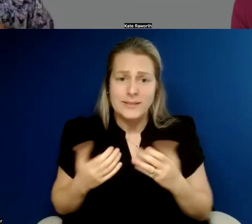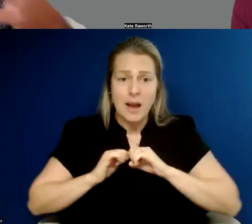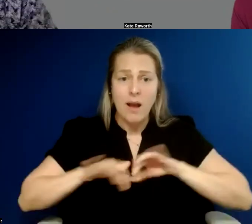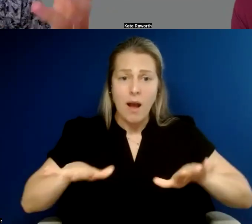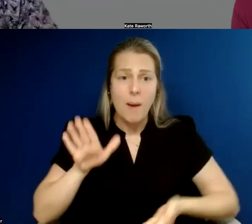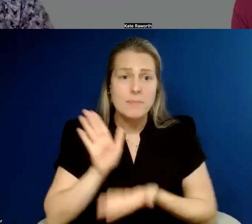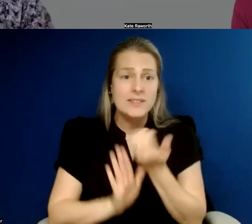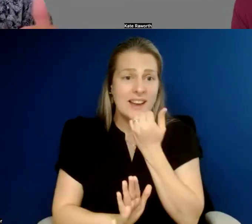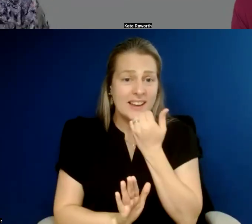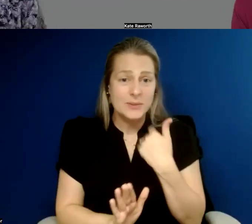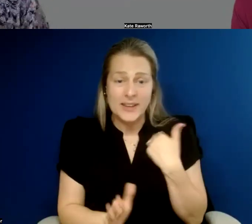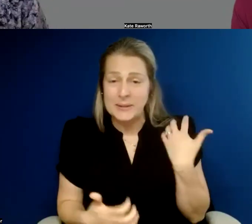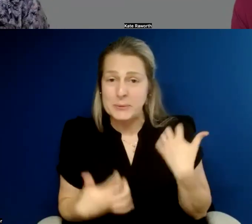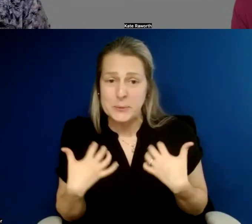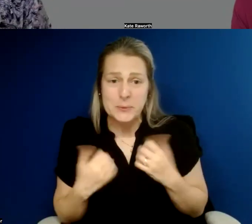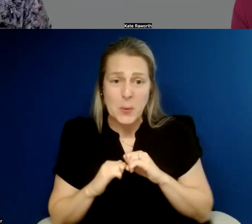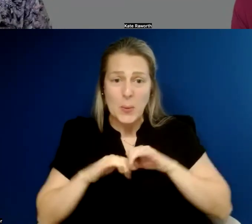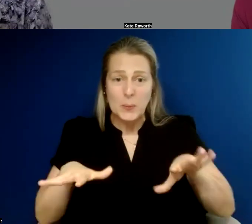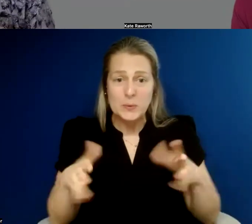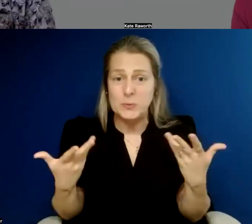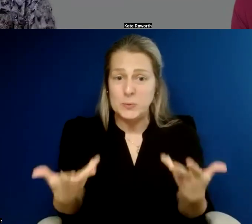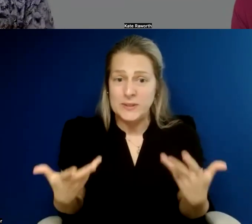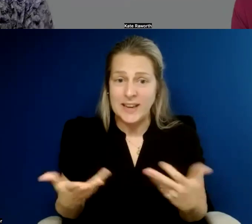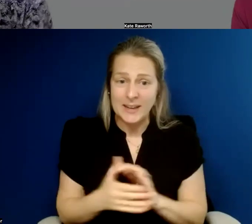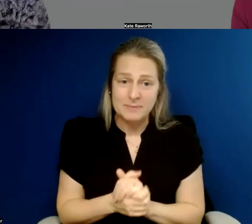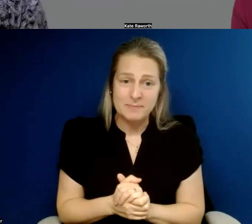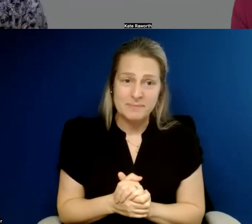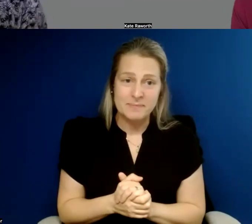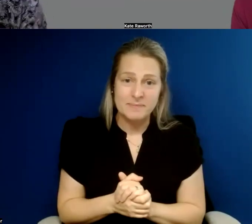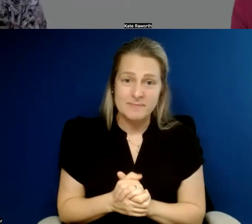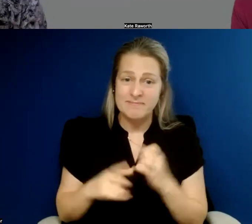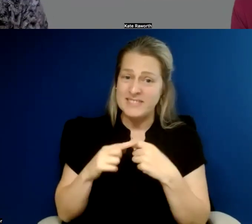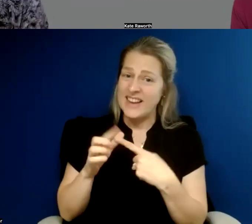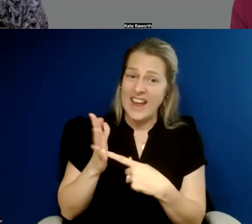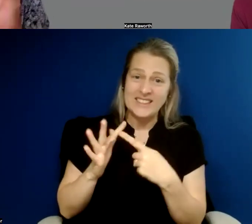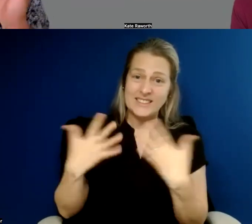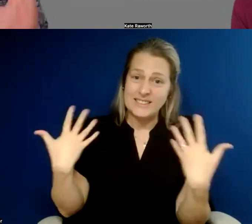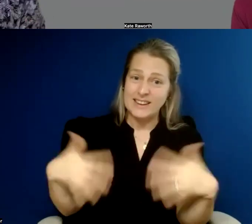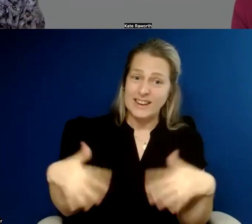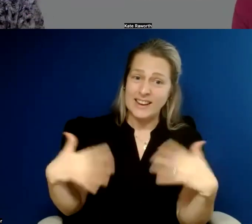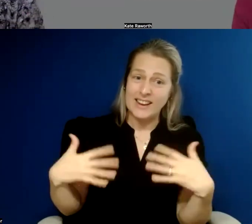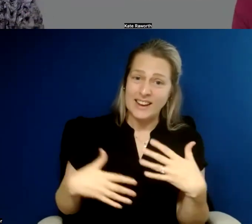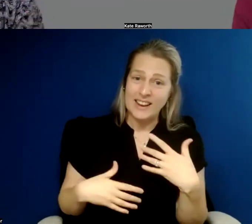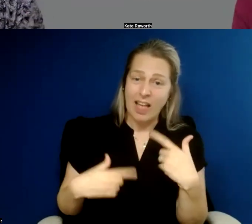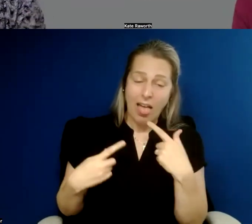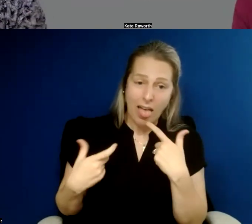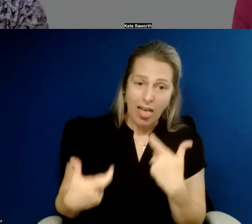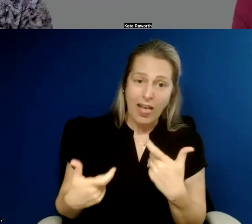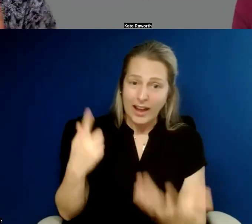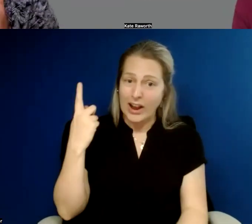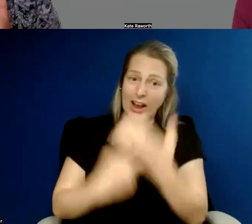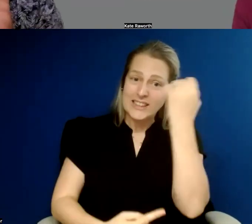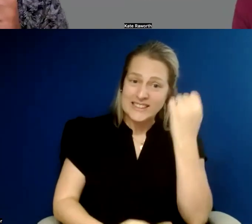be able to launch in this Global Donut Days. Kate, we made it. I just want to say hi, and that I'm excited to